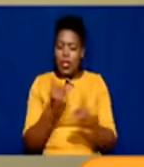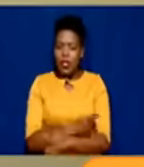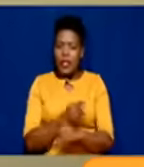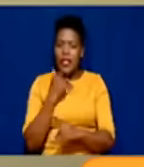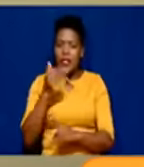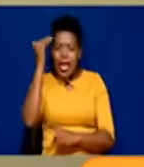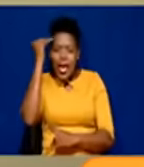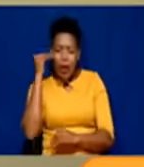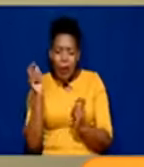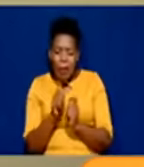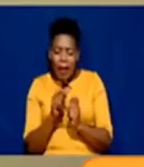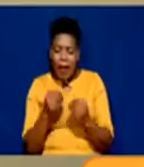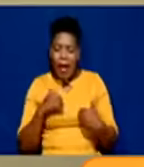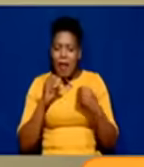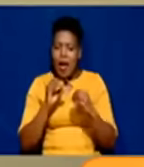the body,